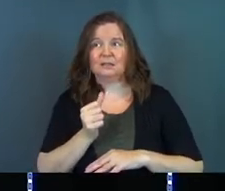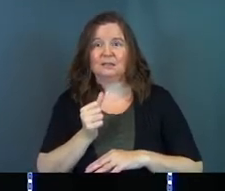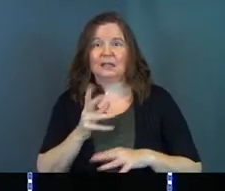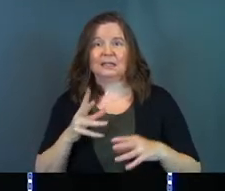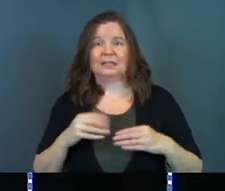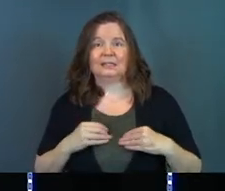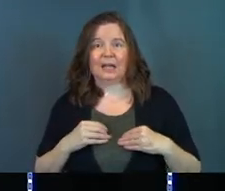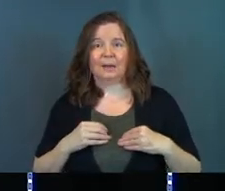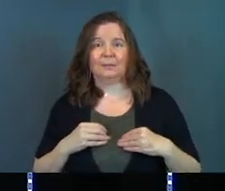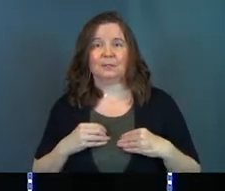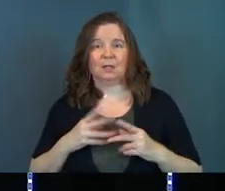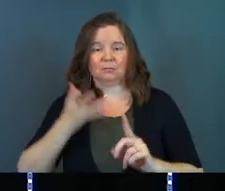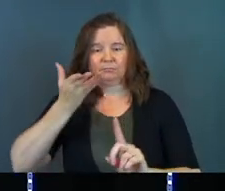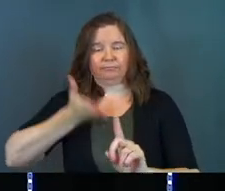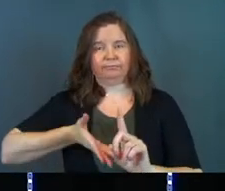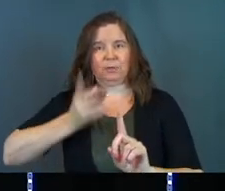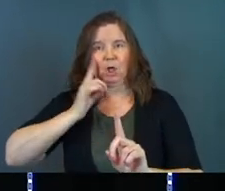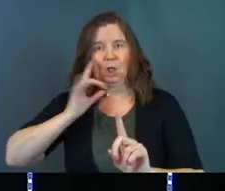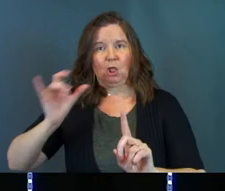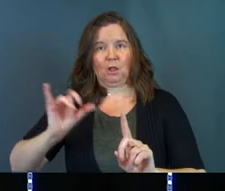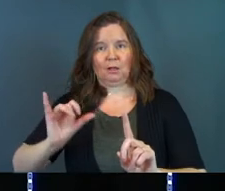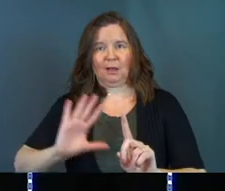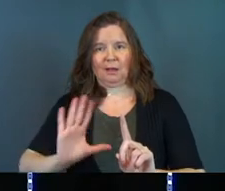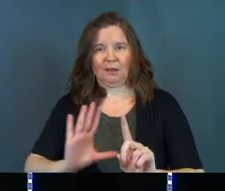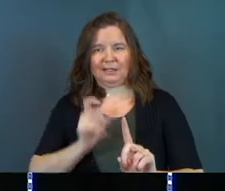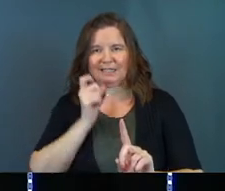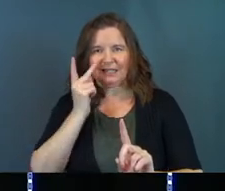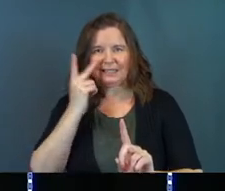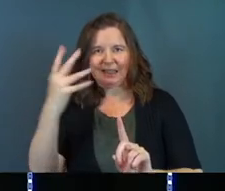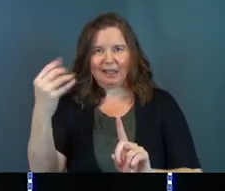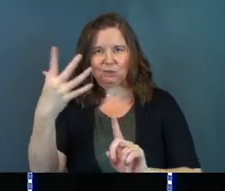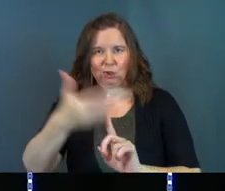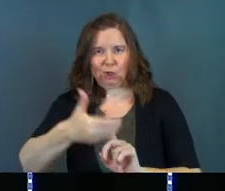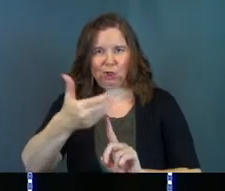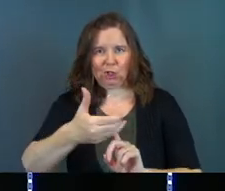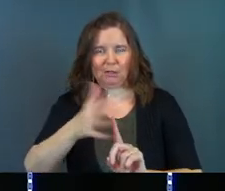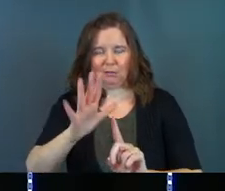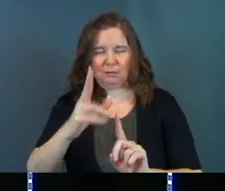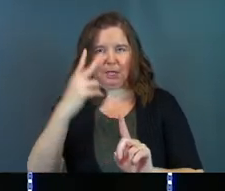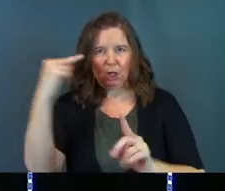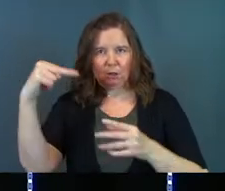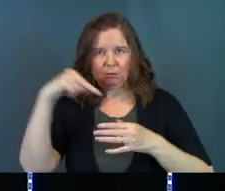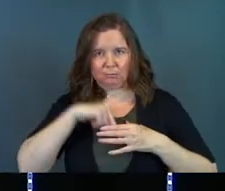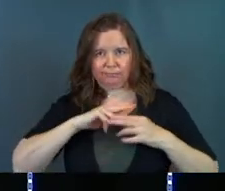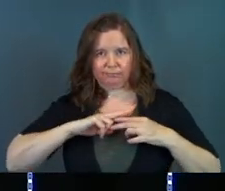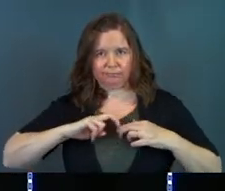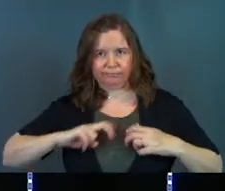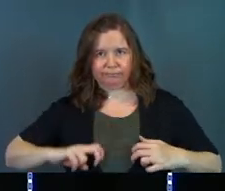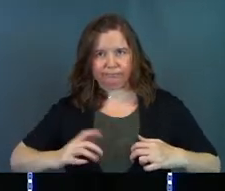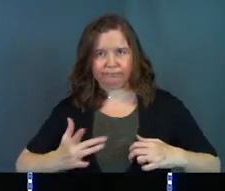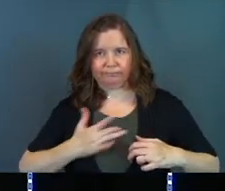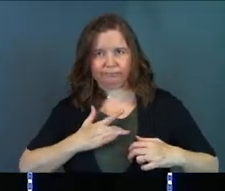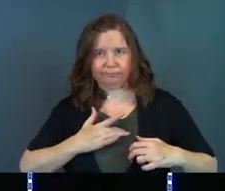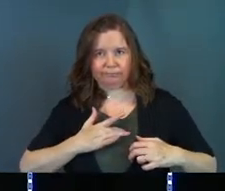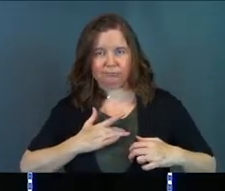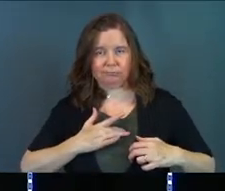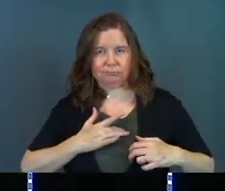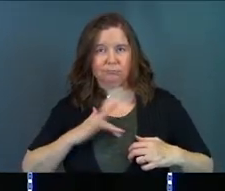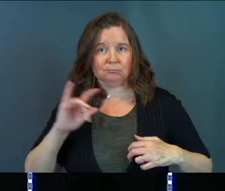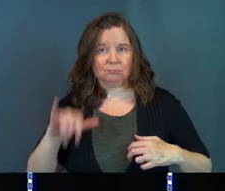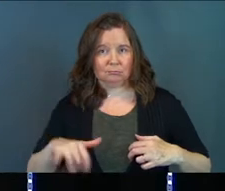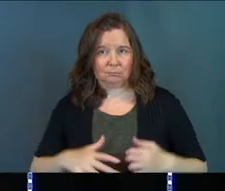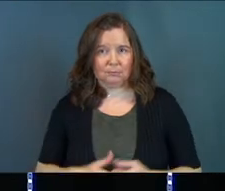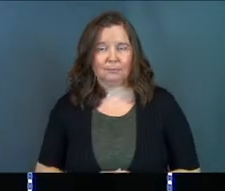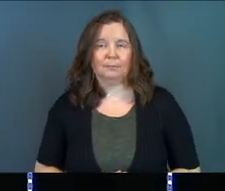He does not accept their countenance. He doesn't see the externals. He chooses not to. He chooses to see right through to the